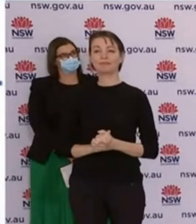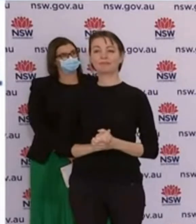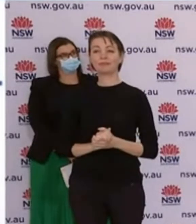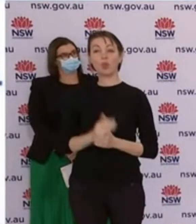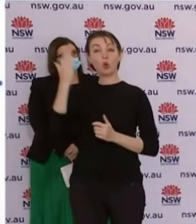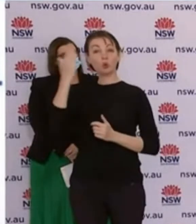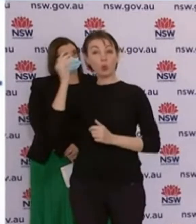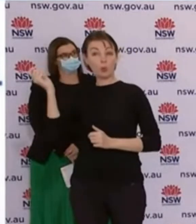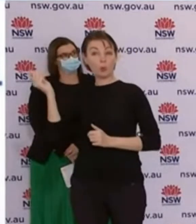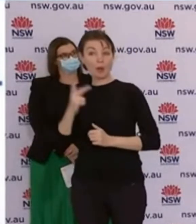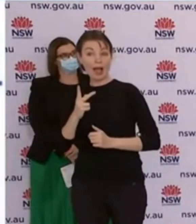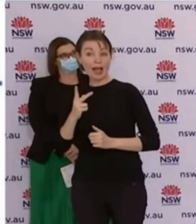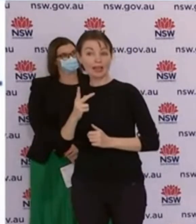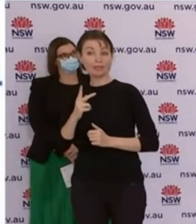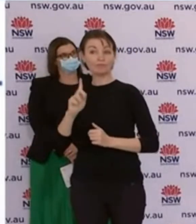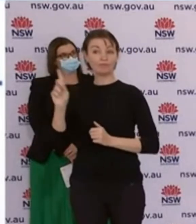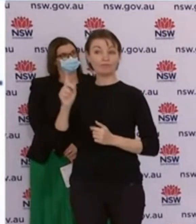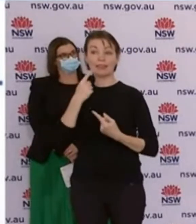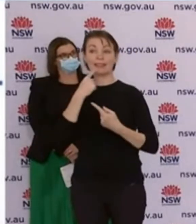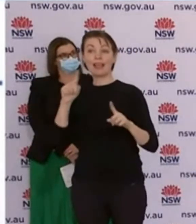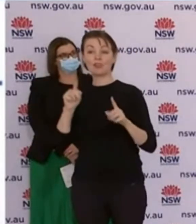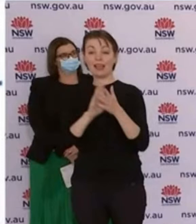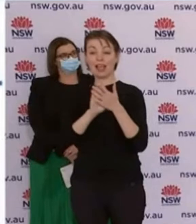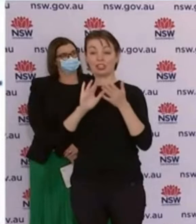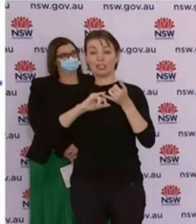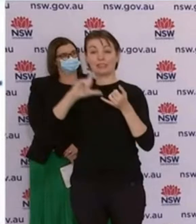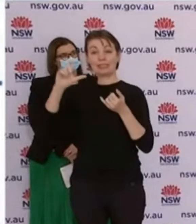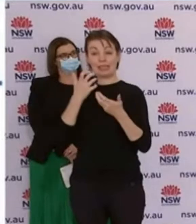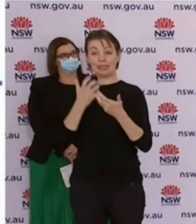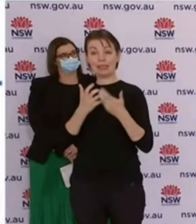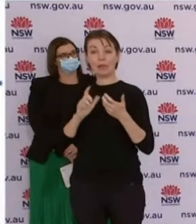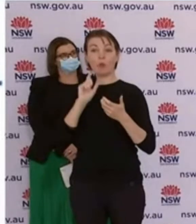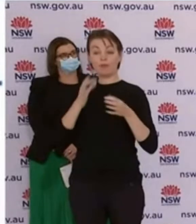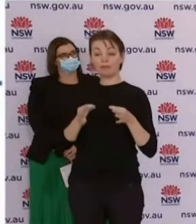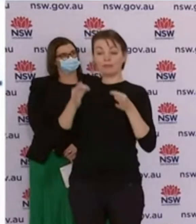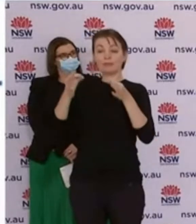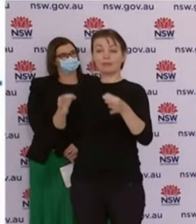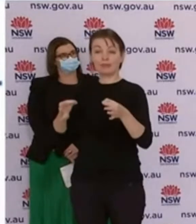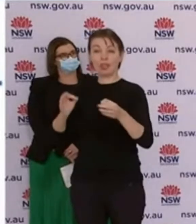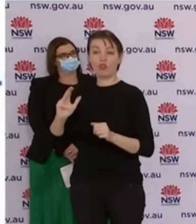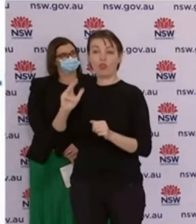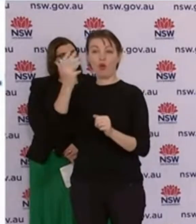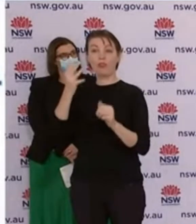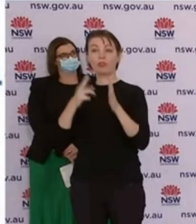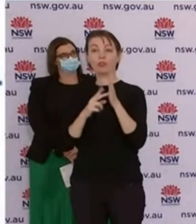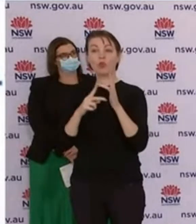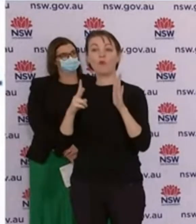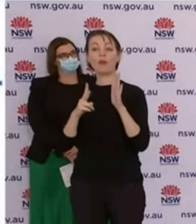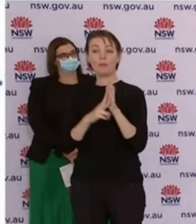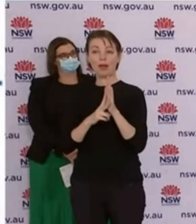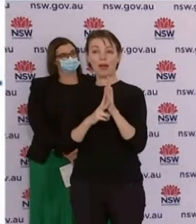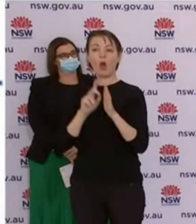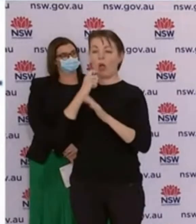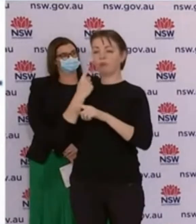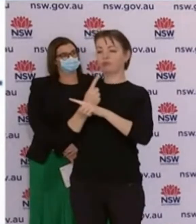HSC exams will be pushed back till the 9th of November, and Minister Mitchell will talk about that. Pleasingly, there's already been discussion